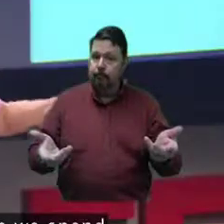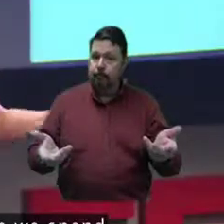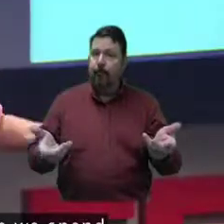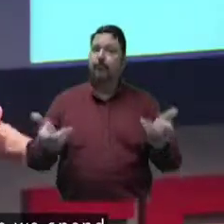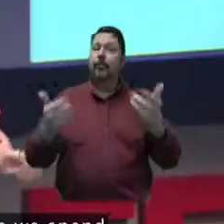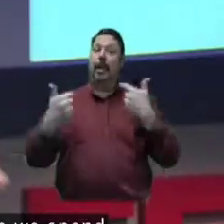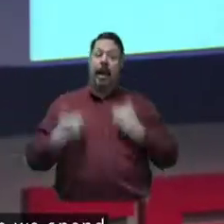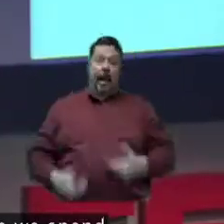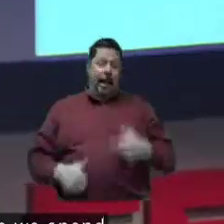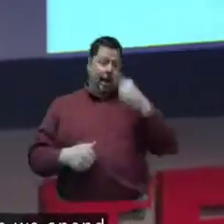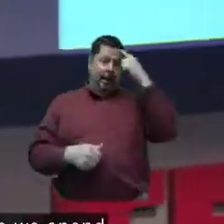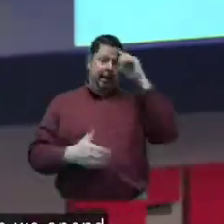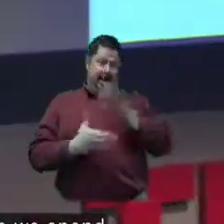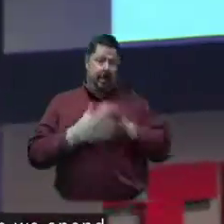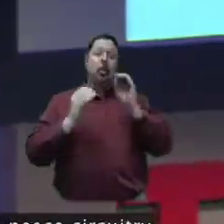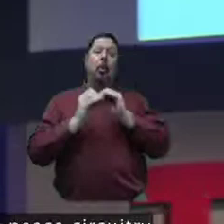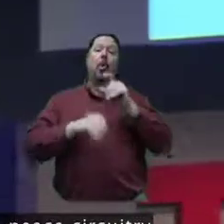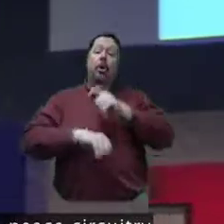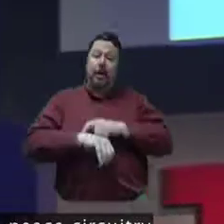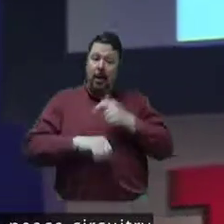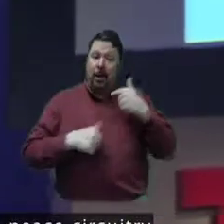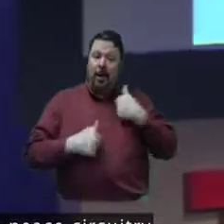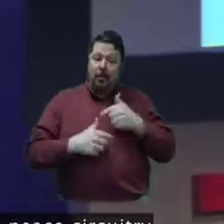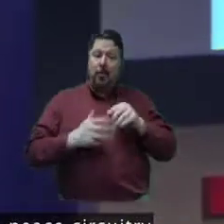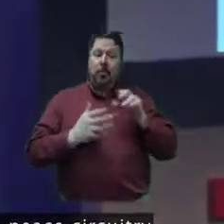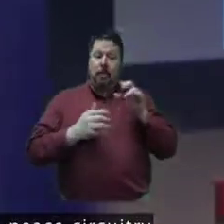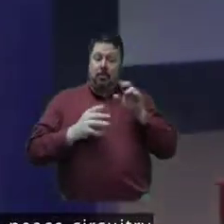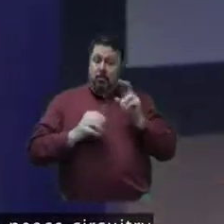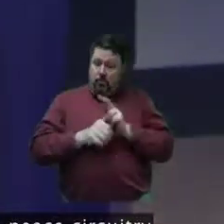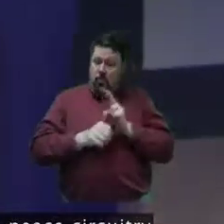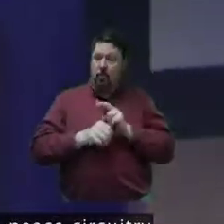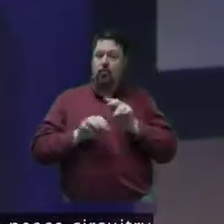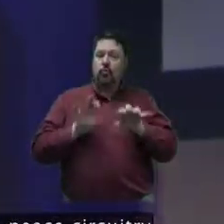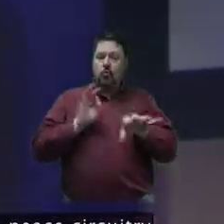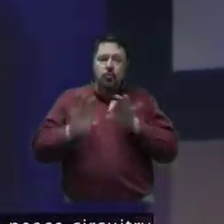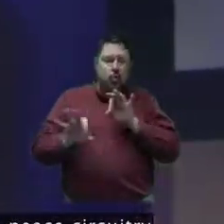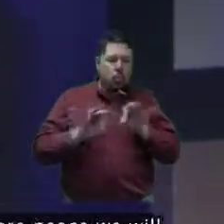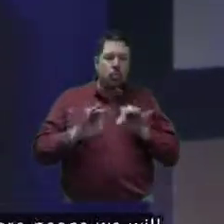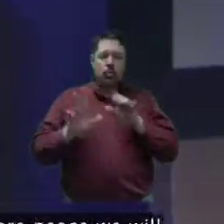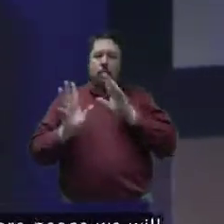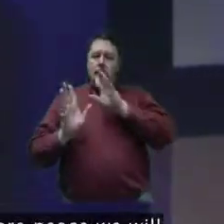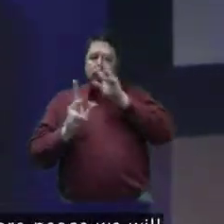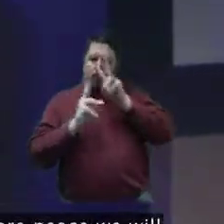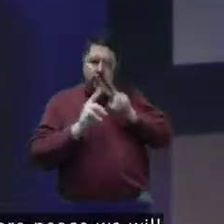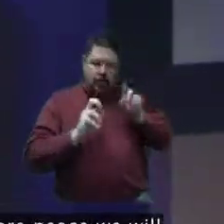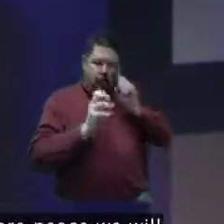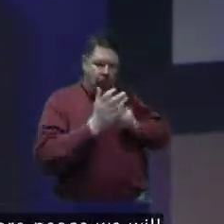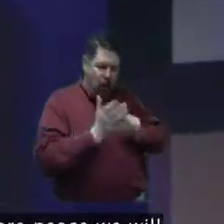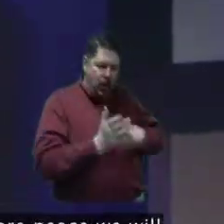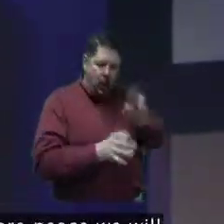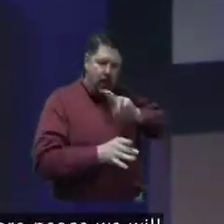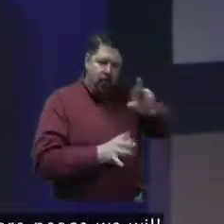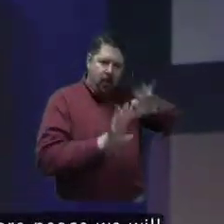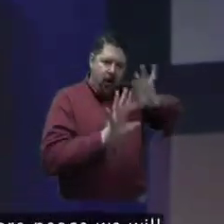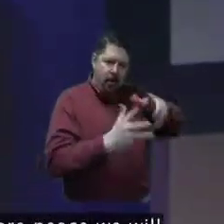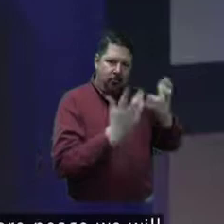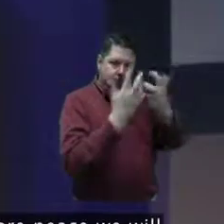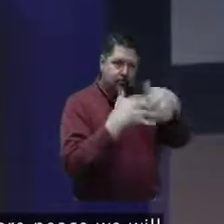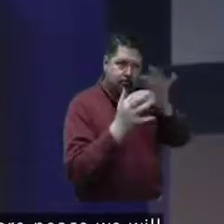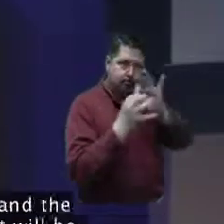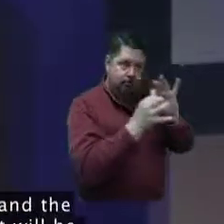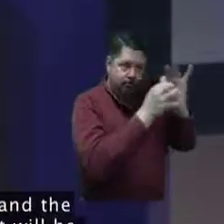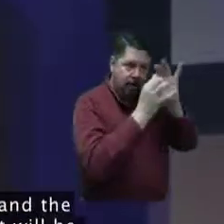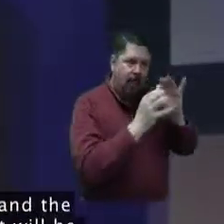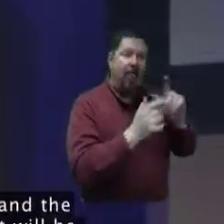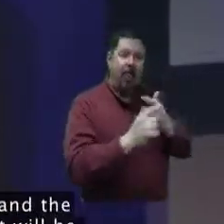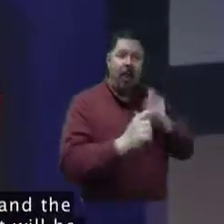I believe that the more time we spend choosing to run the deep inner peace circuitry of our right hemispheres, the more